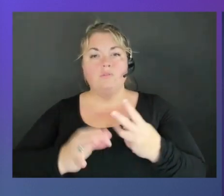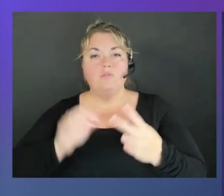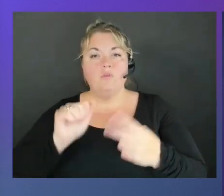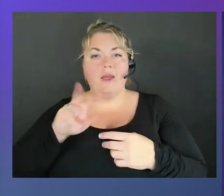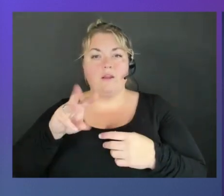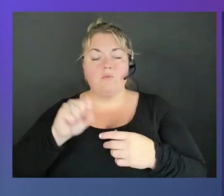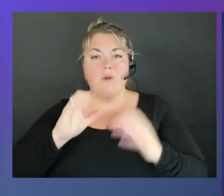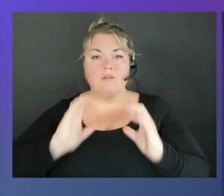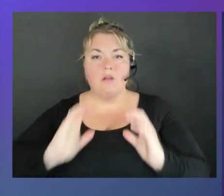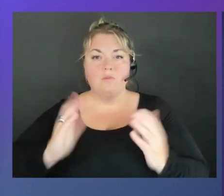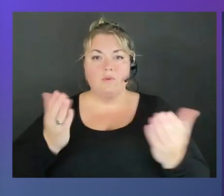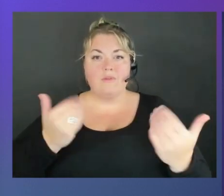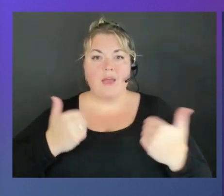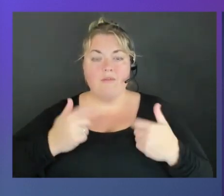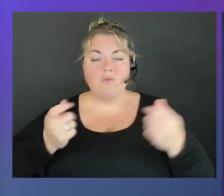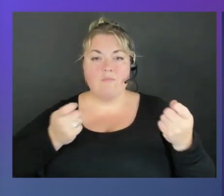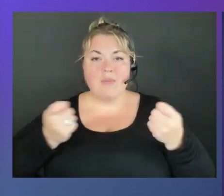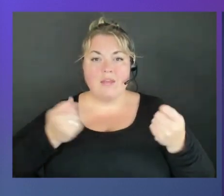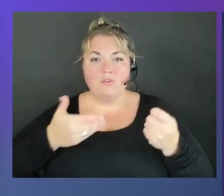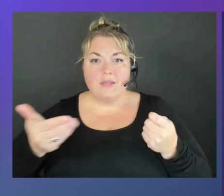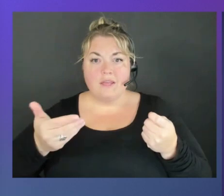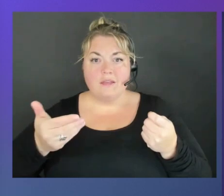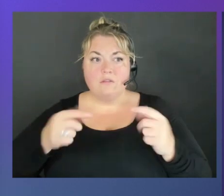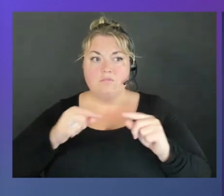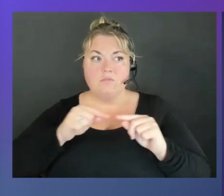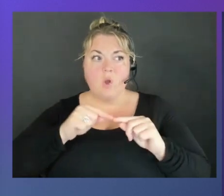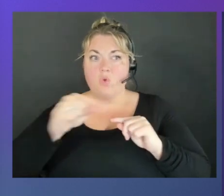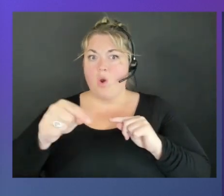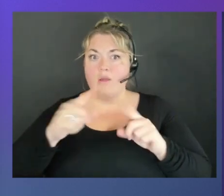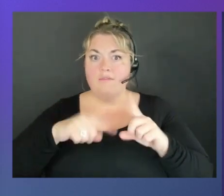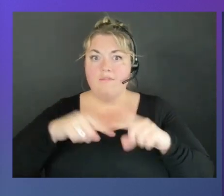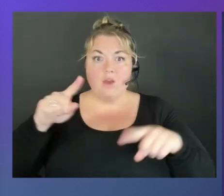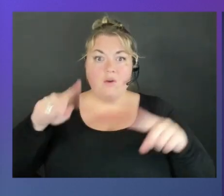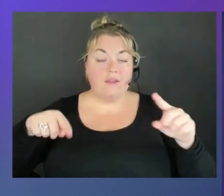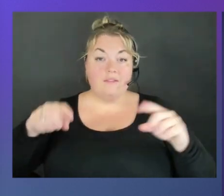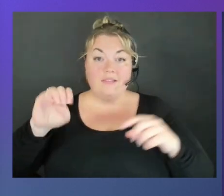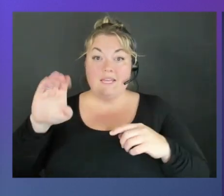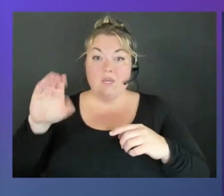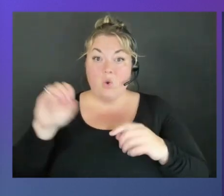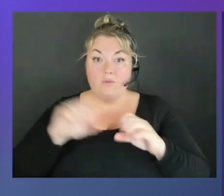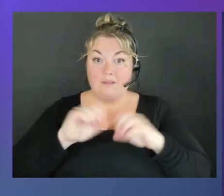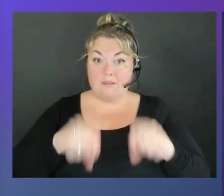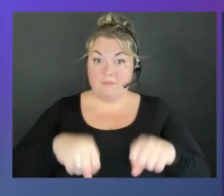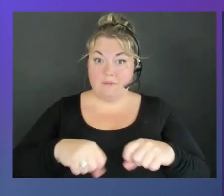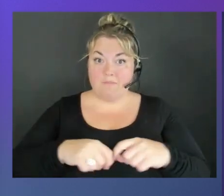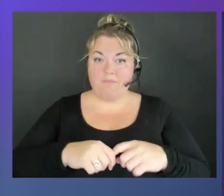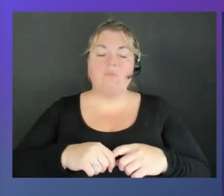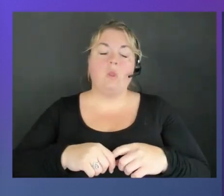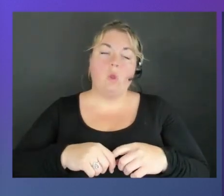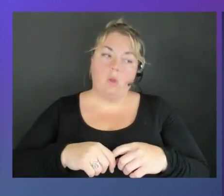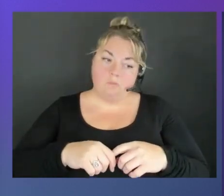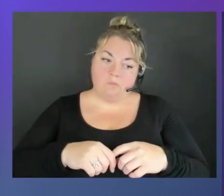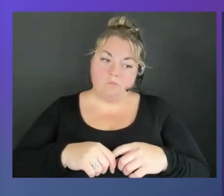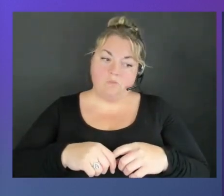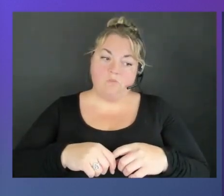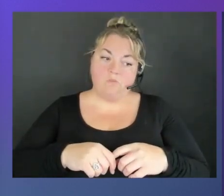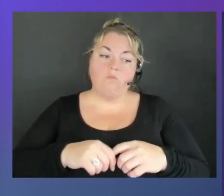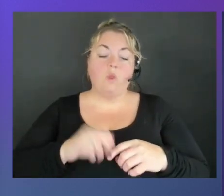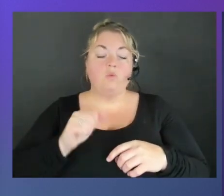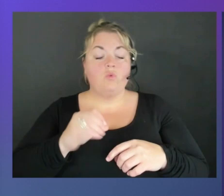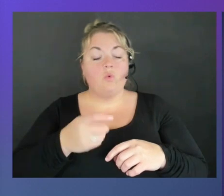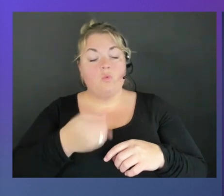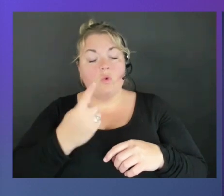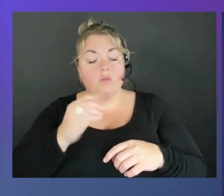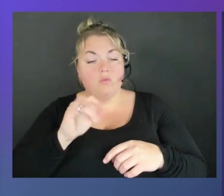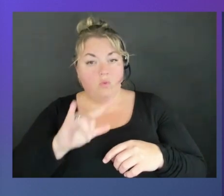to manage things across various ecosystems? All right. So I think one of the tools that's